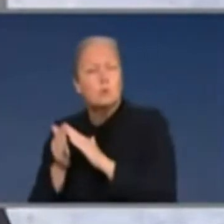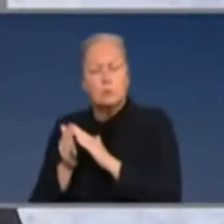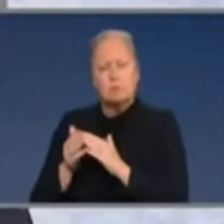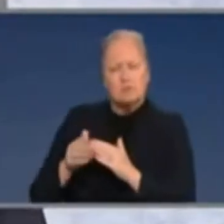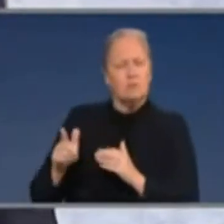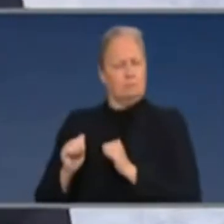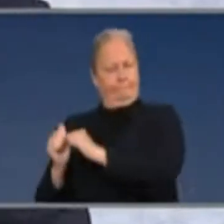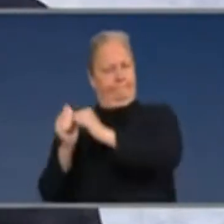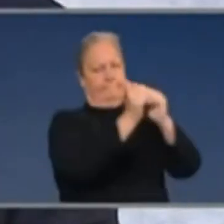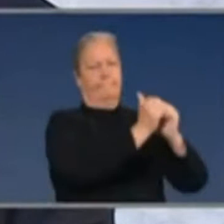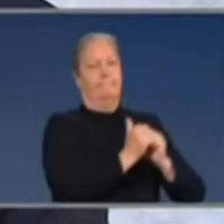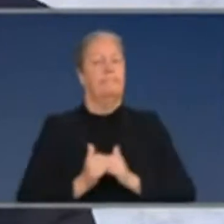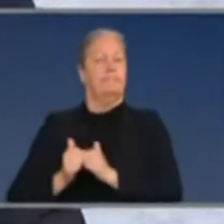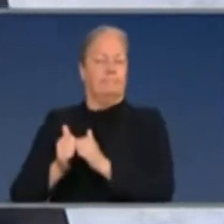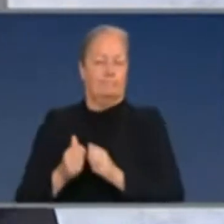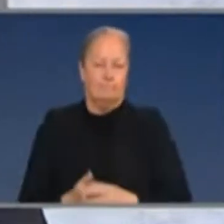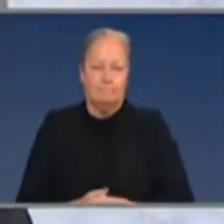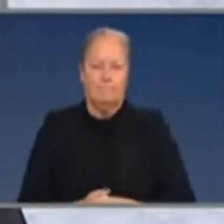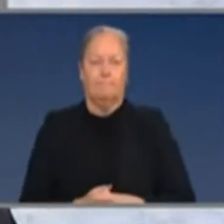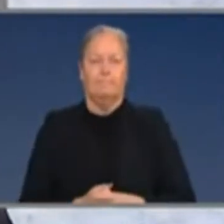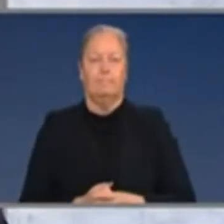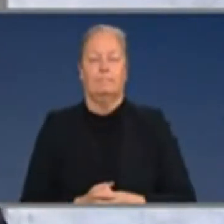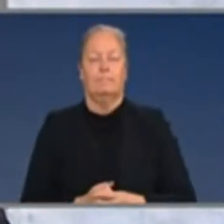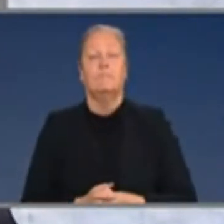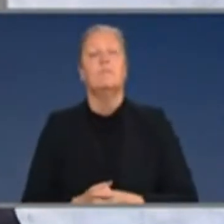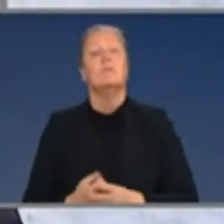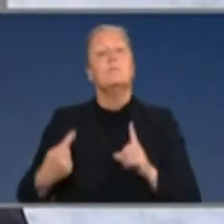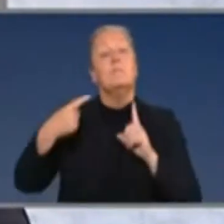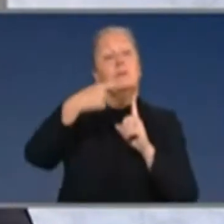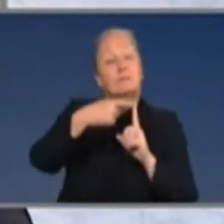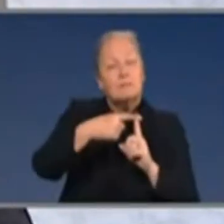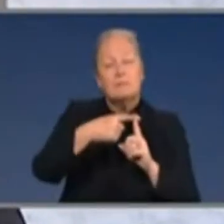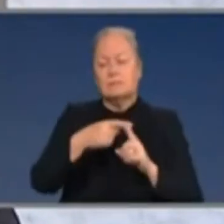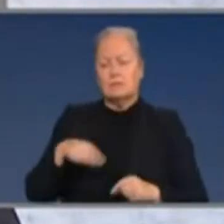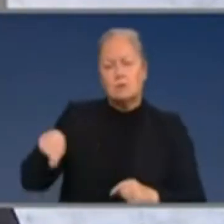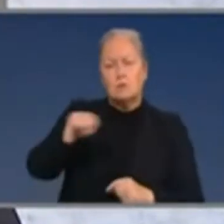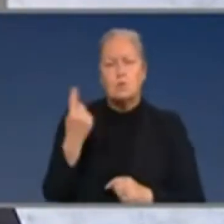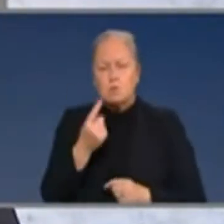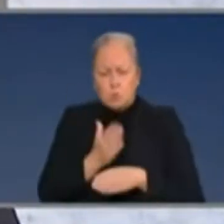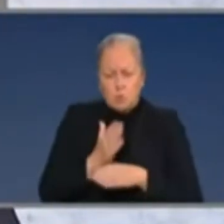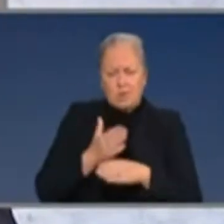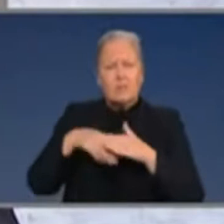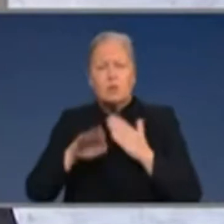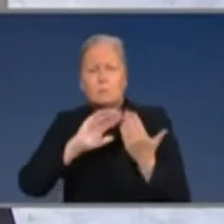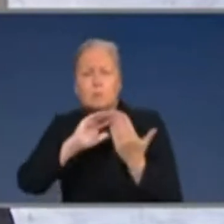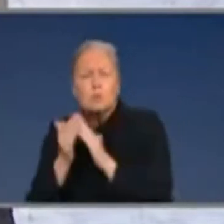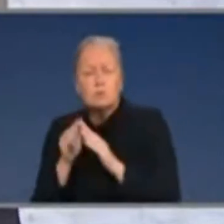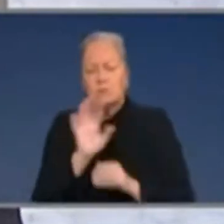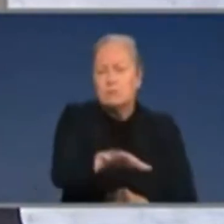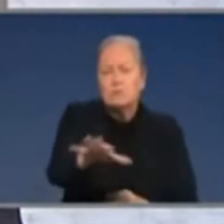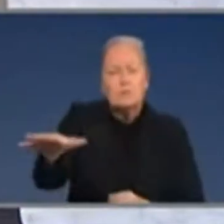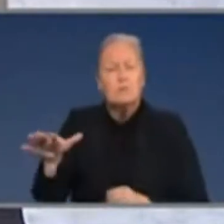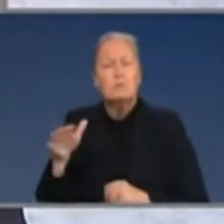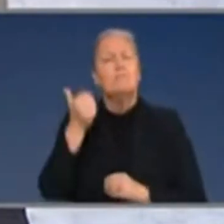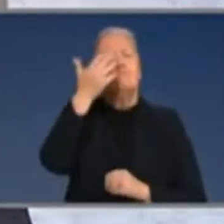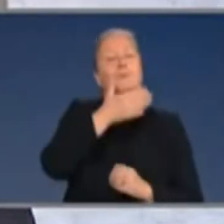it's about building the capabilities of those on-the-ground, community-based organisations in